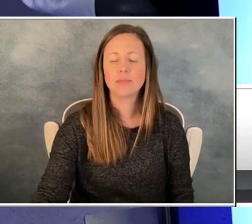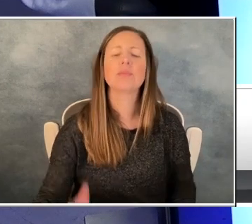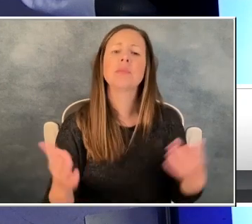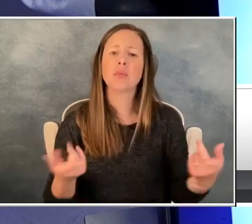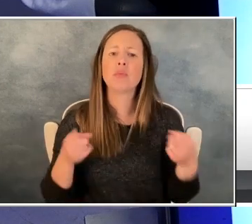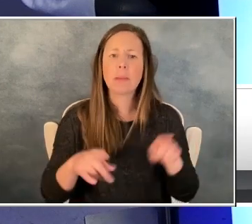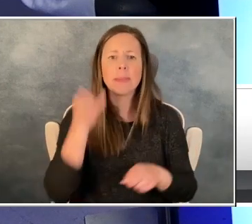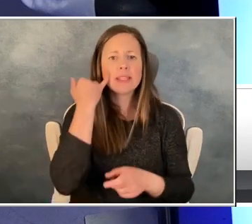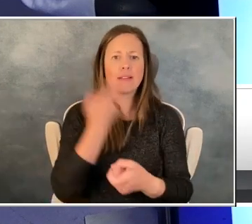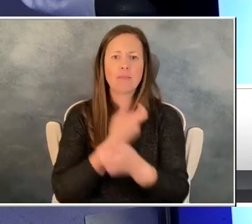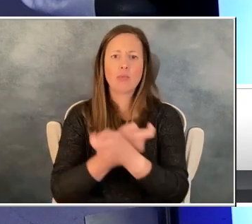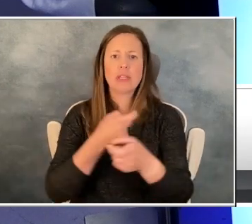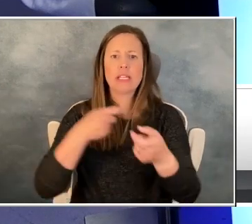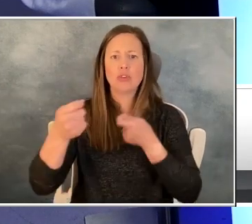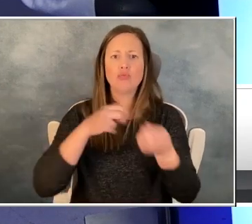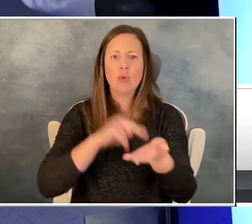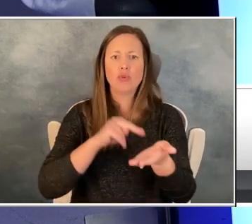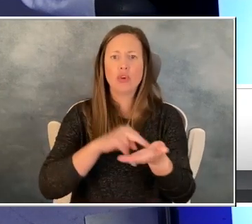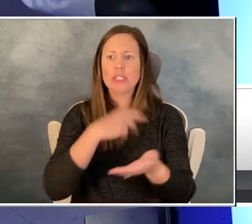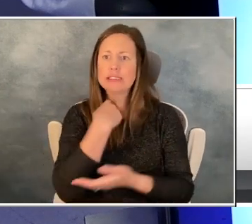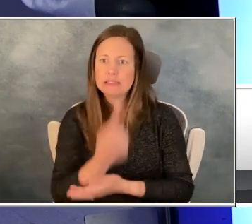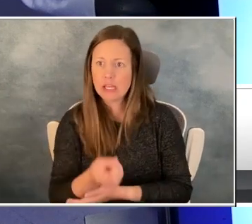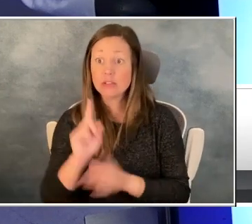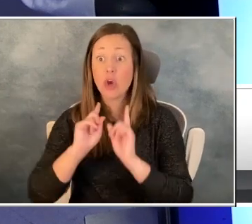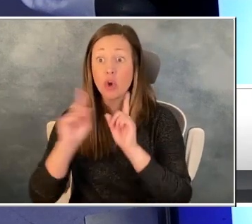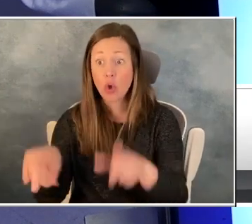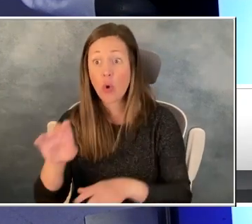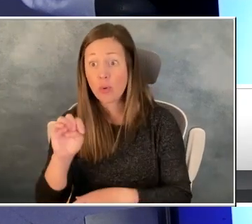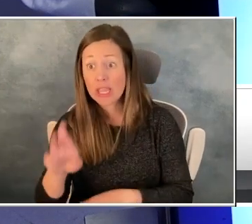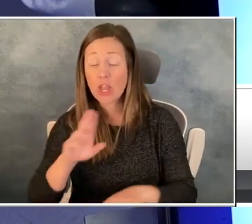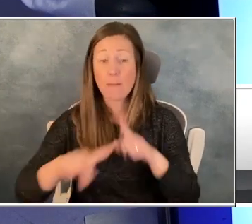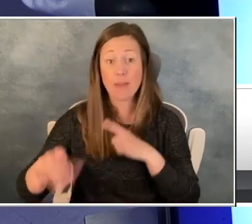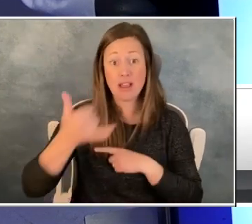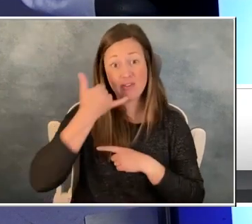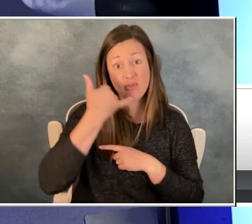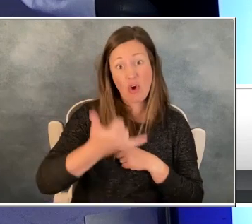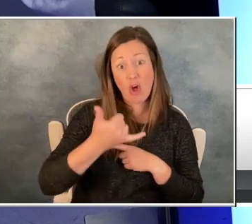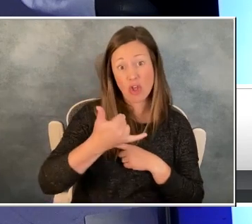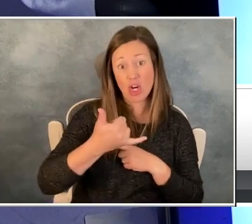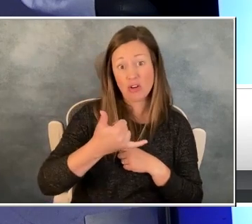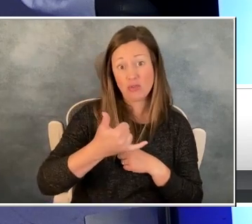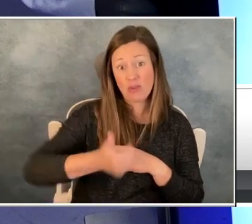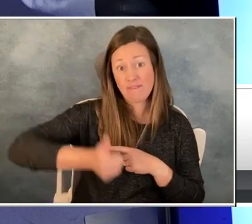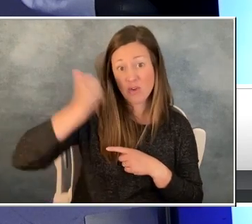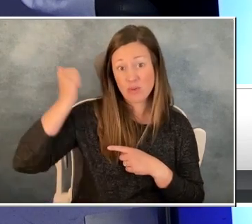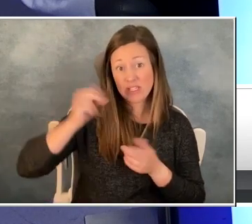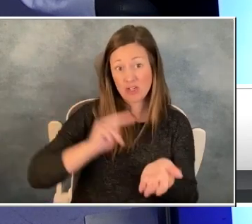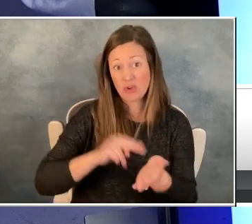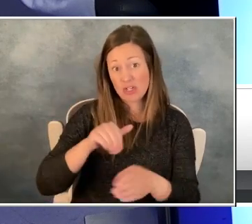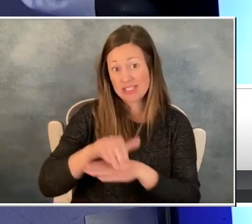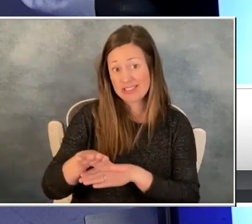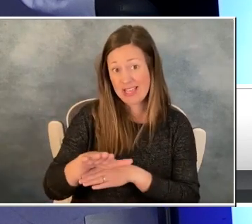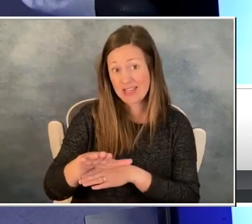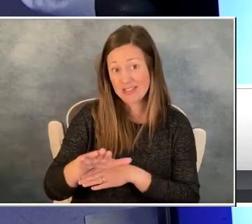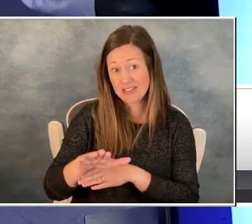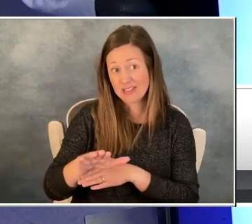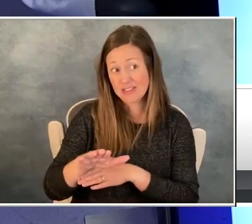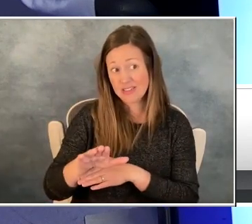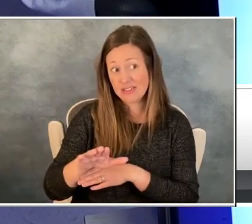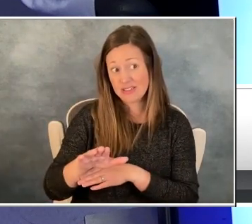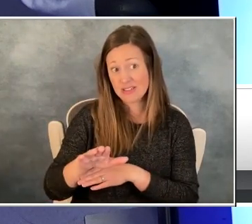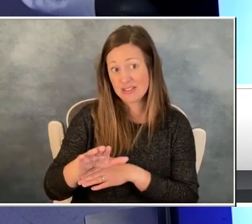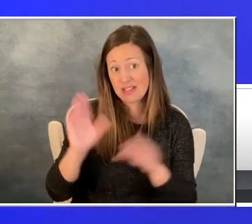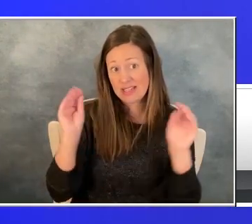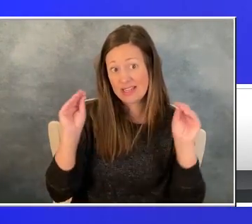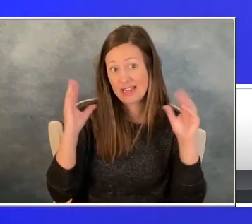the caller to go to an ER, but the caller refuses. Will the nurse send an ambulance? No. Who wants to